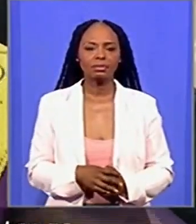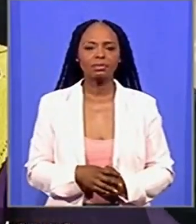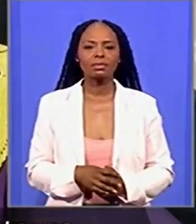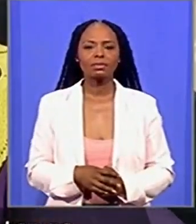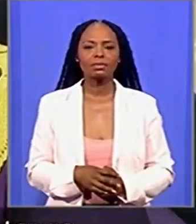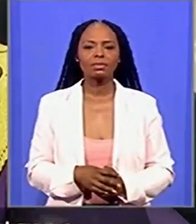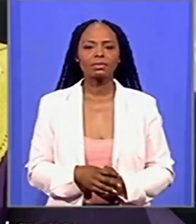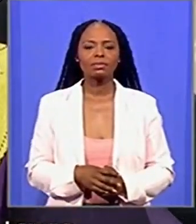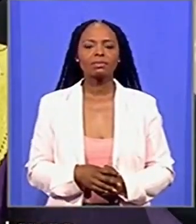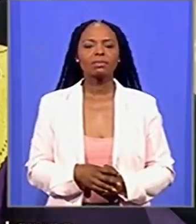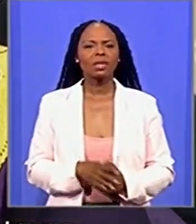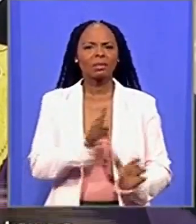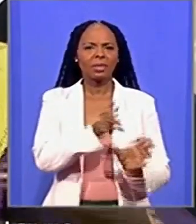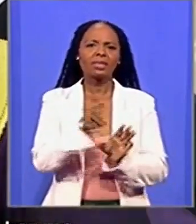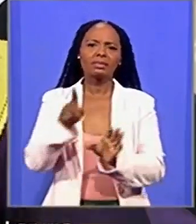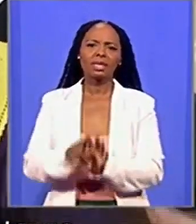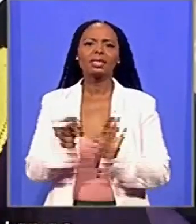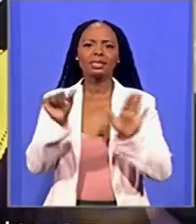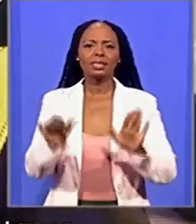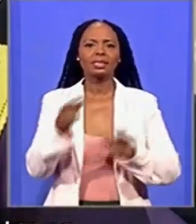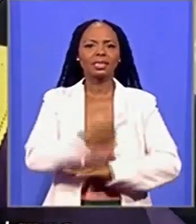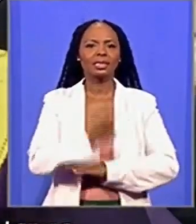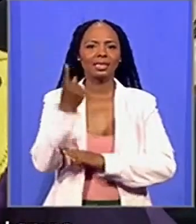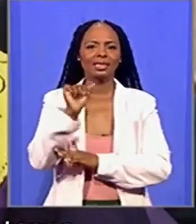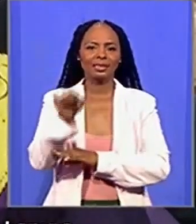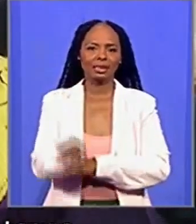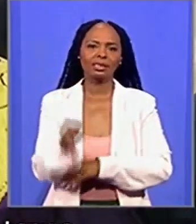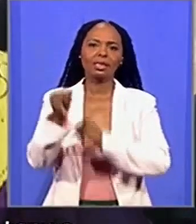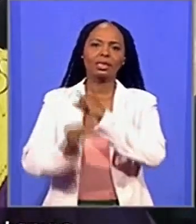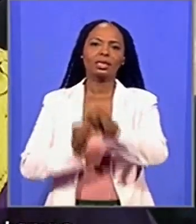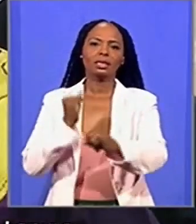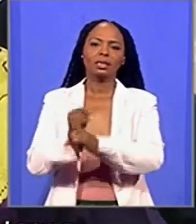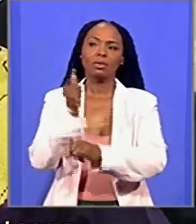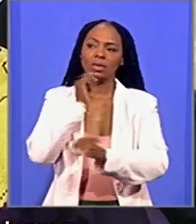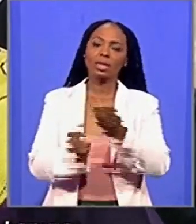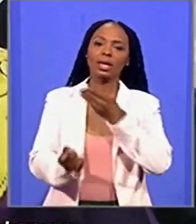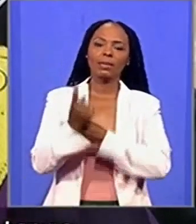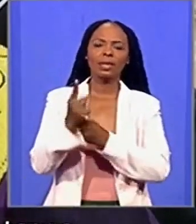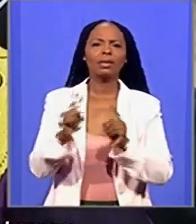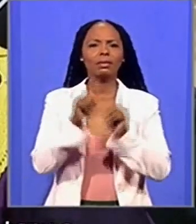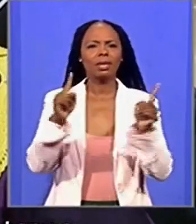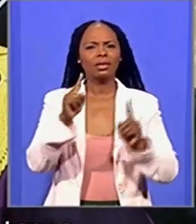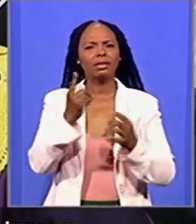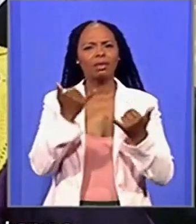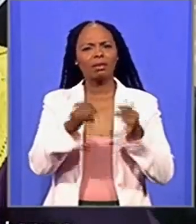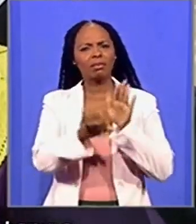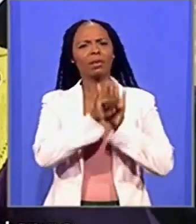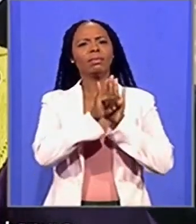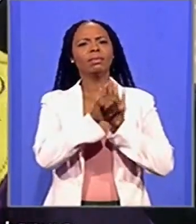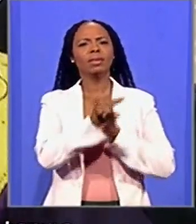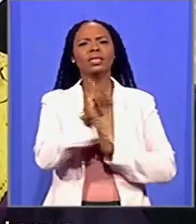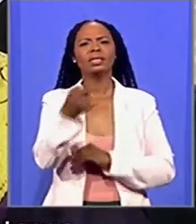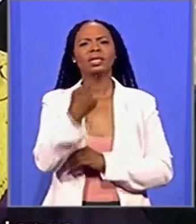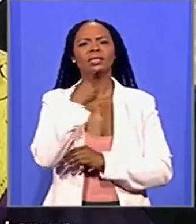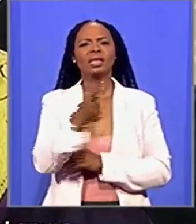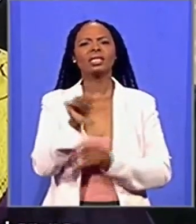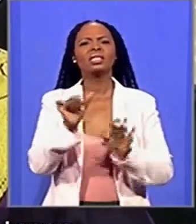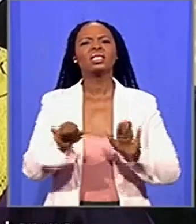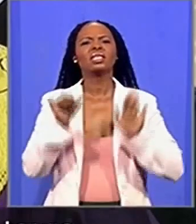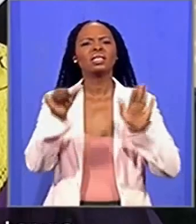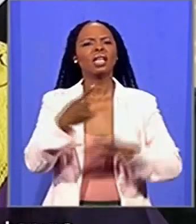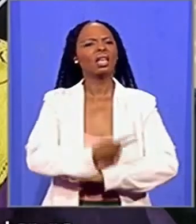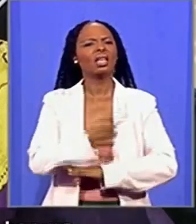will participate in the 16 days internationally when it comes. But we have realized that we can't just say 16